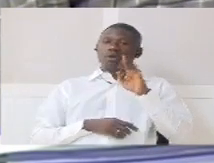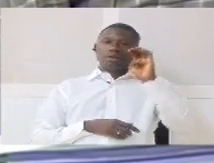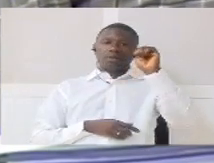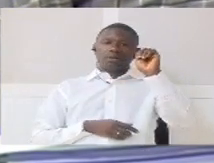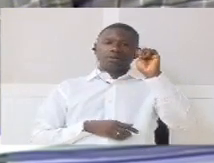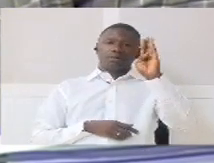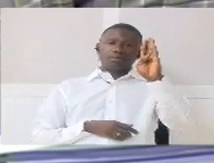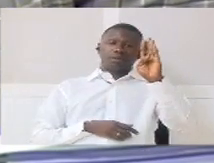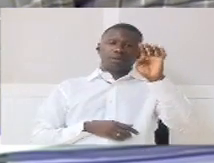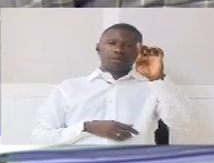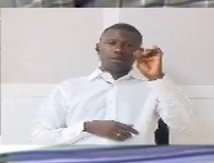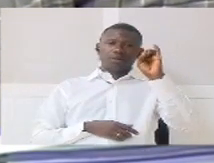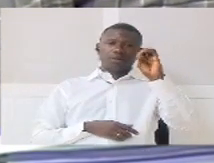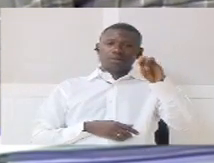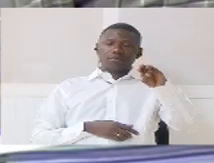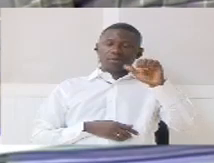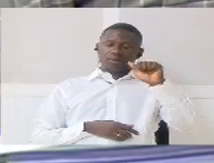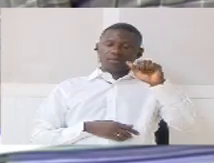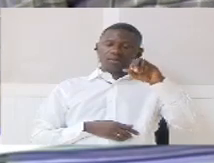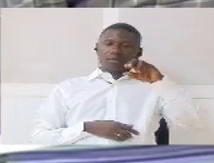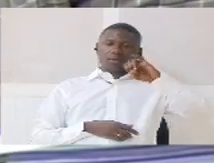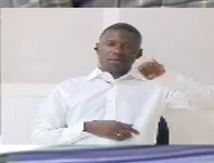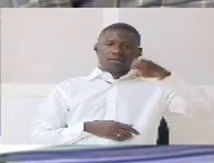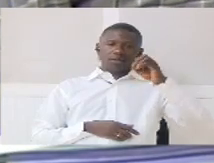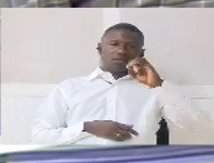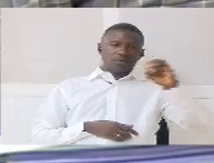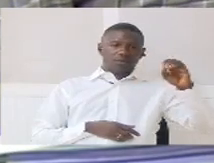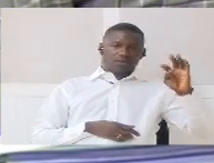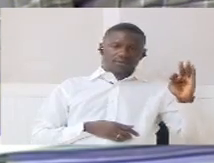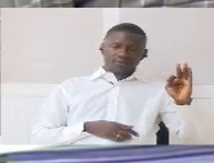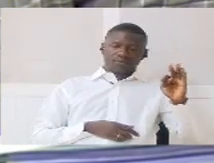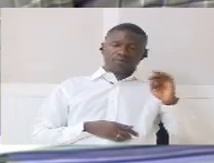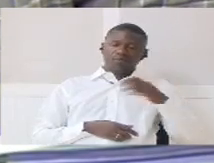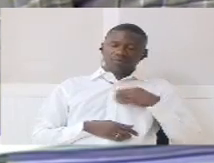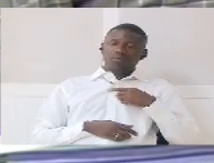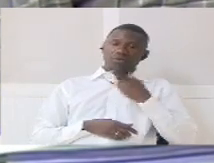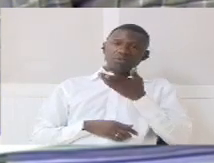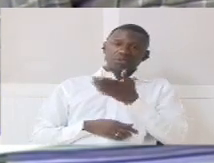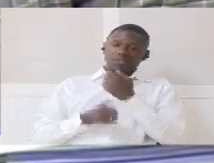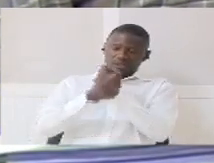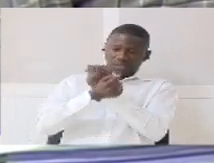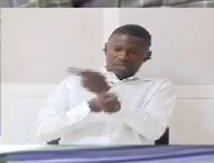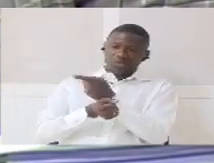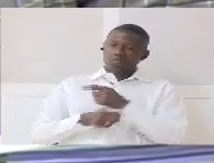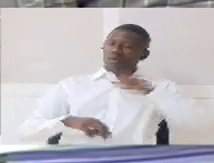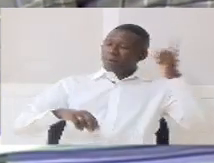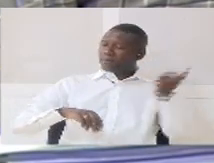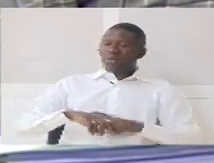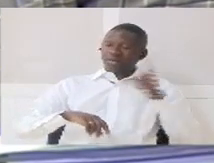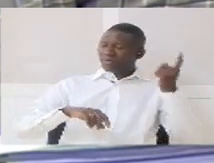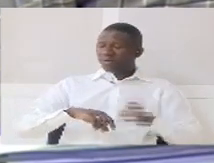beaten by some prison officers. And he was confined, and he died 2 days later as